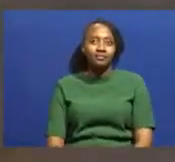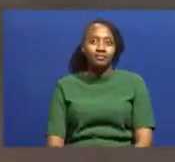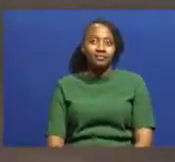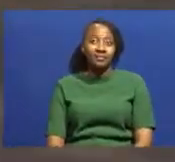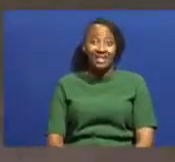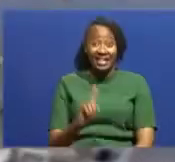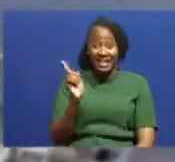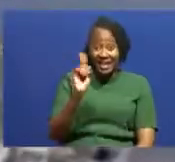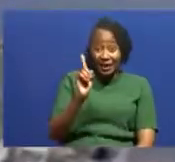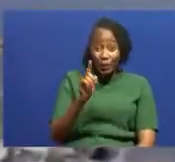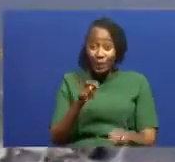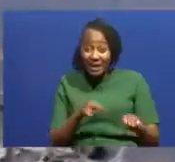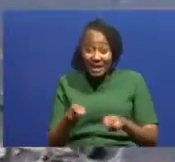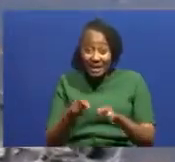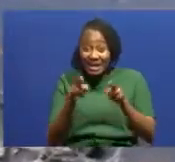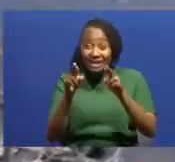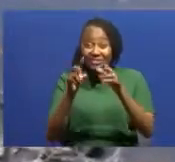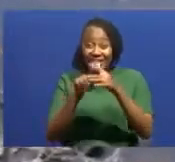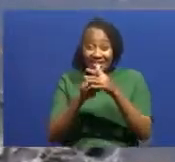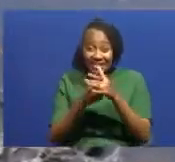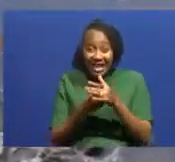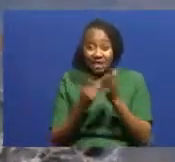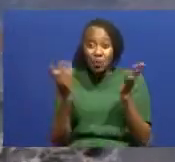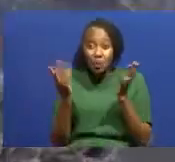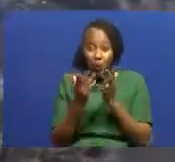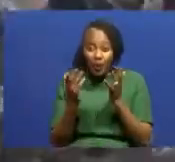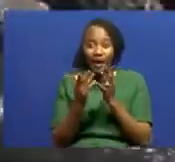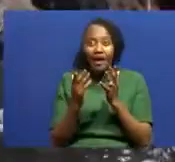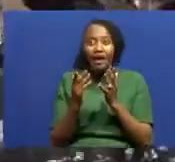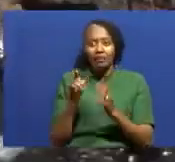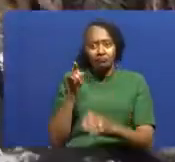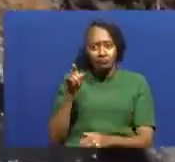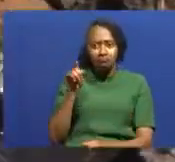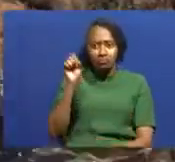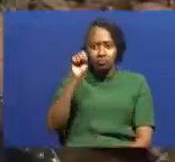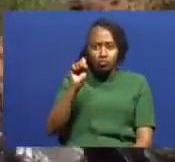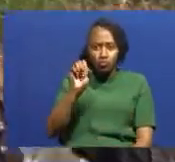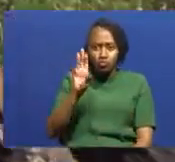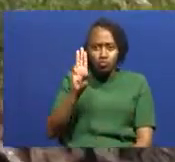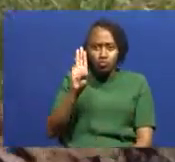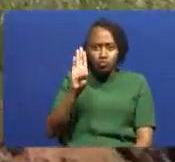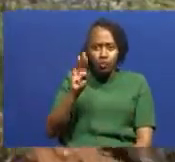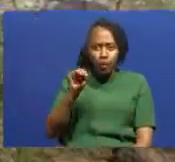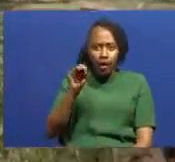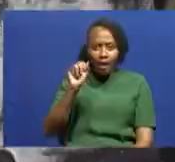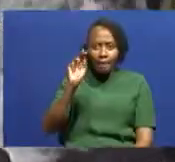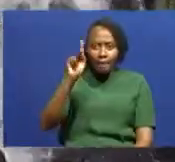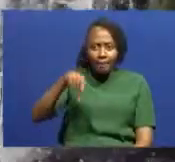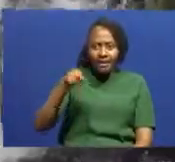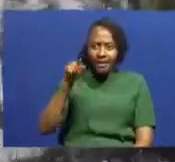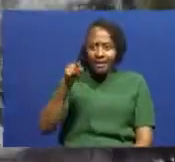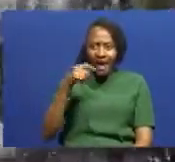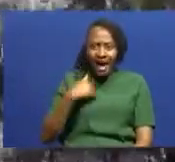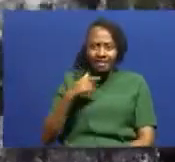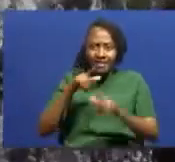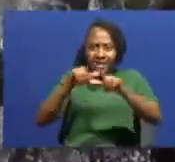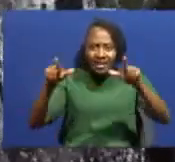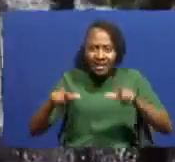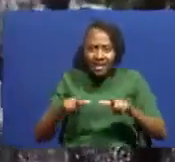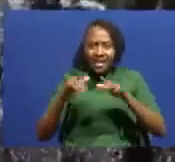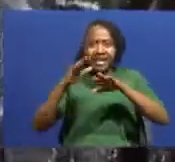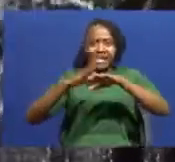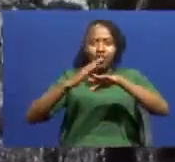The Nairobi River begins its journey in the Ondiri swamp, owns a clear lake known by the Kikuyu